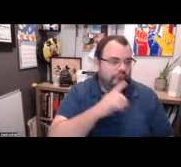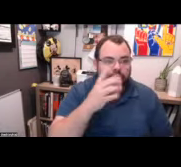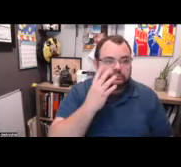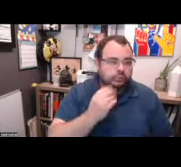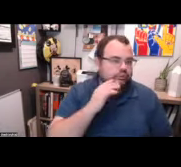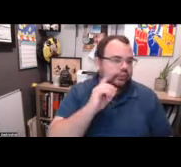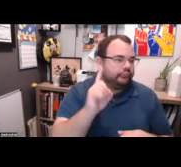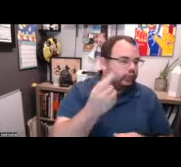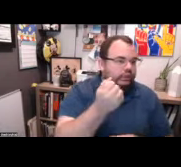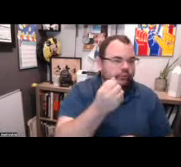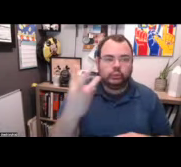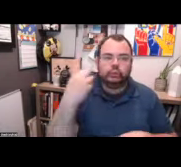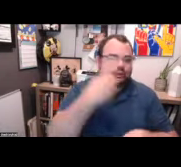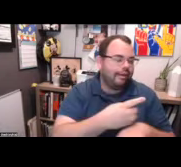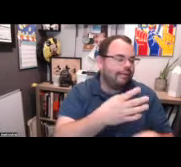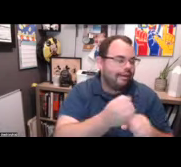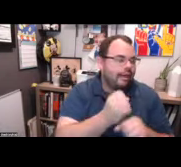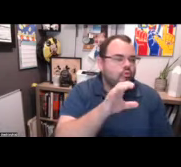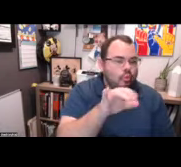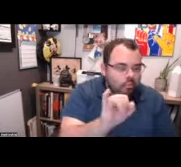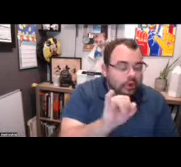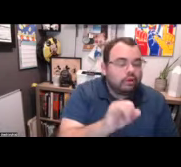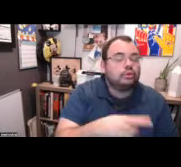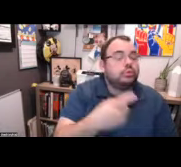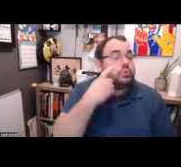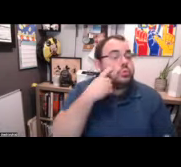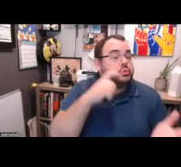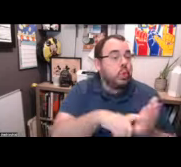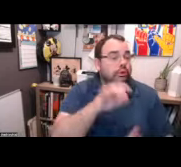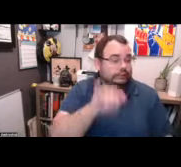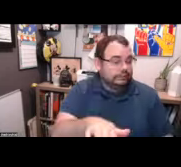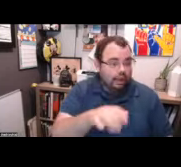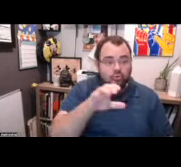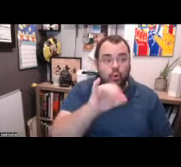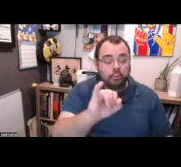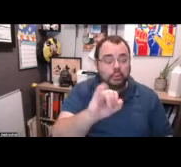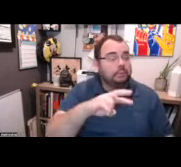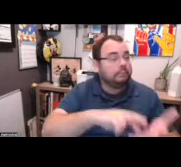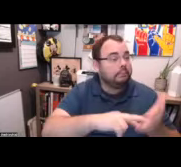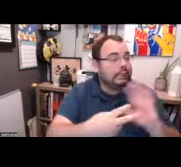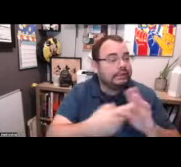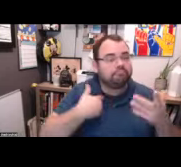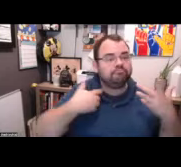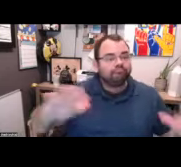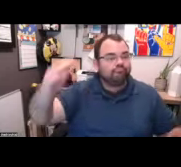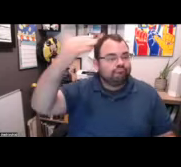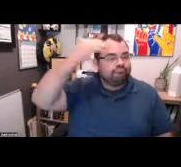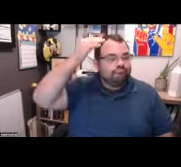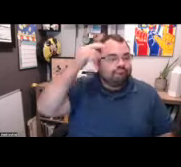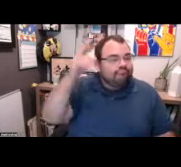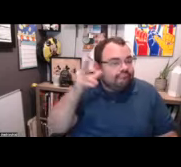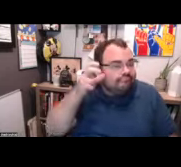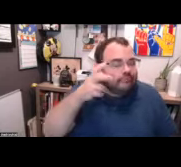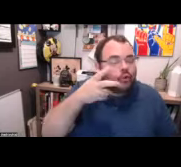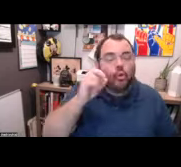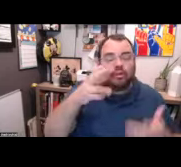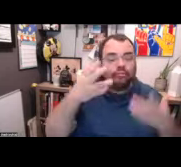Okay, so that was my first few days of having a cochlear implant. So you notice the